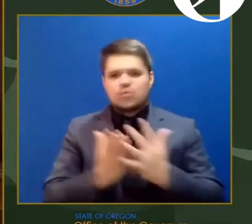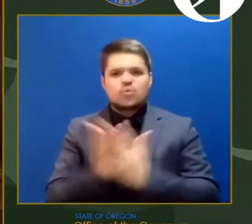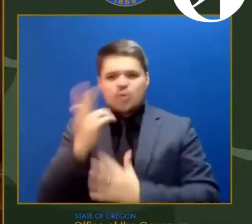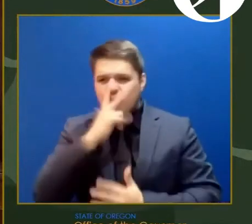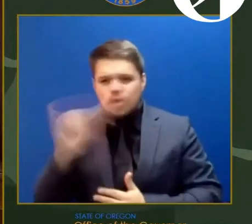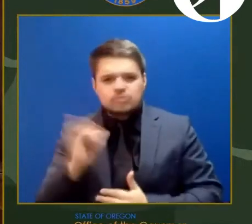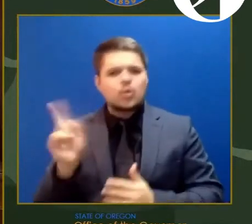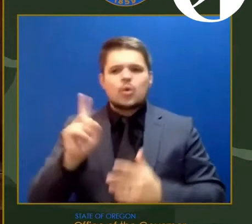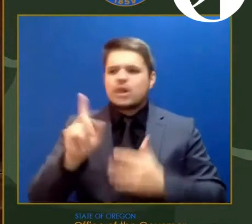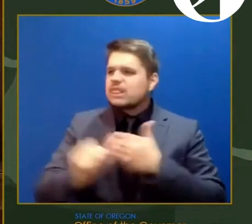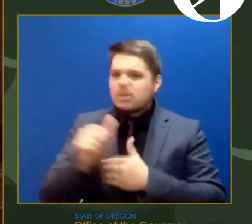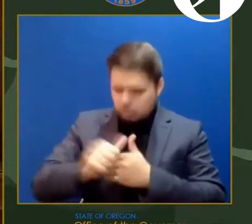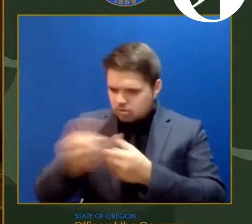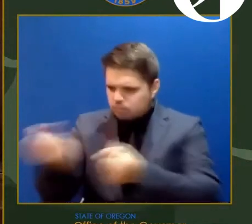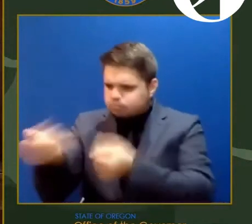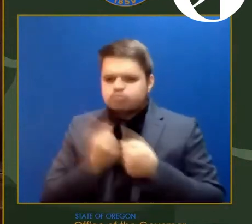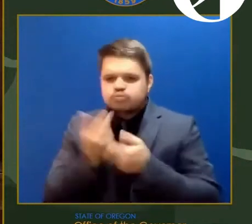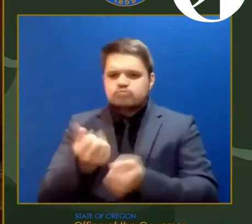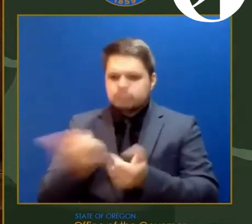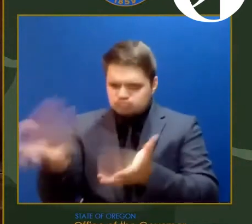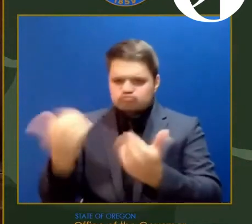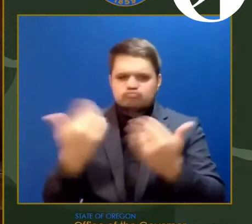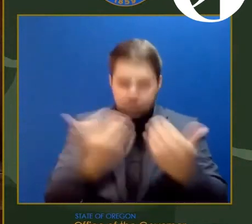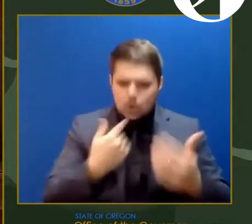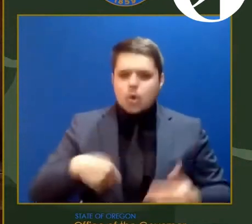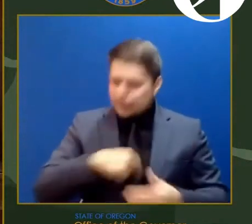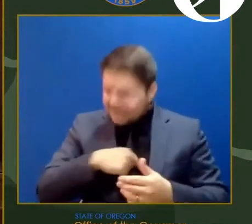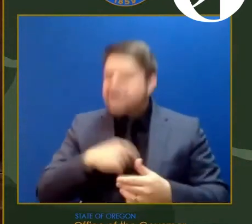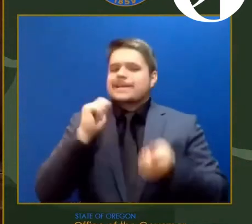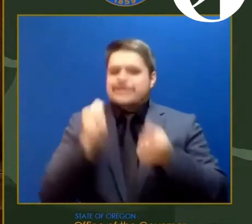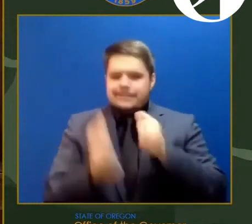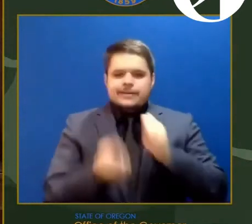to begin the work of dismantling racism.